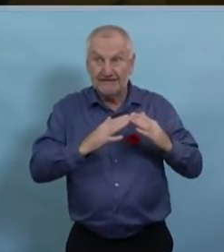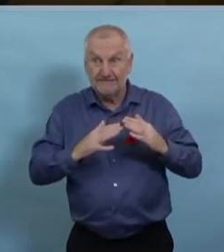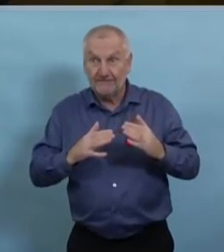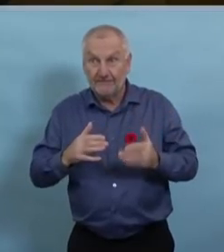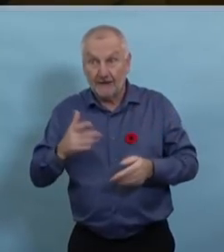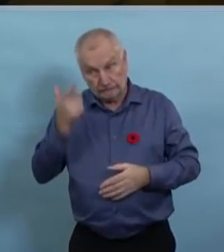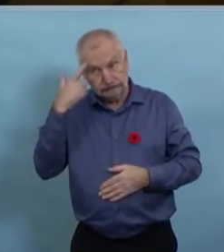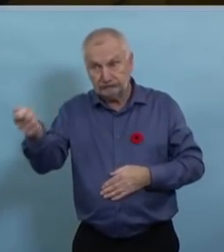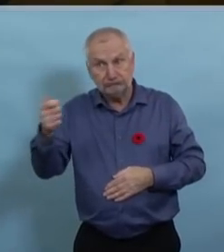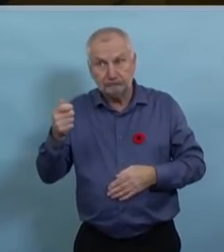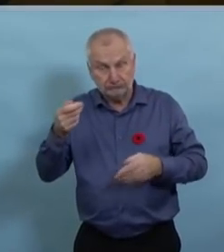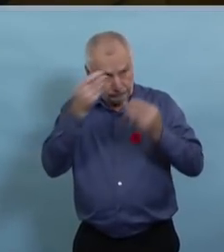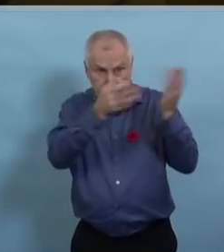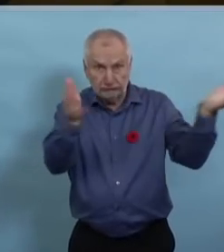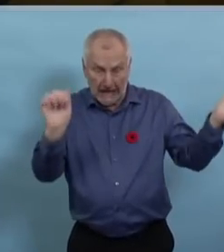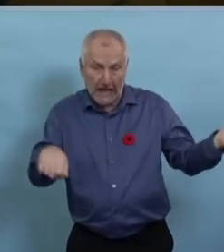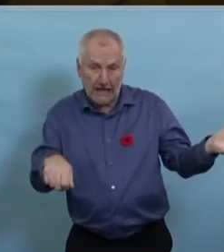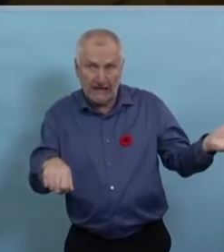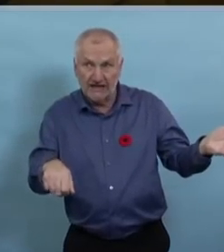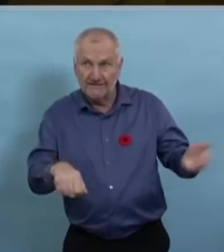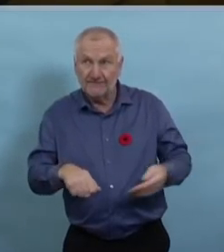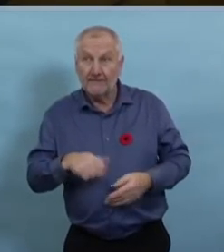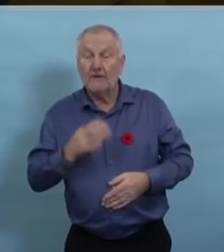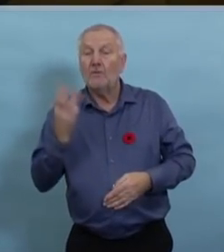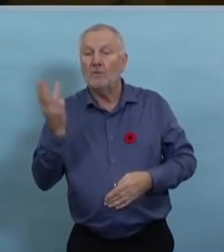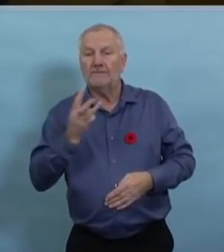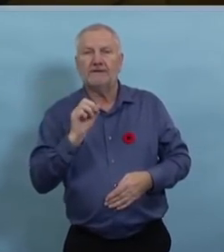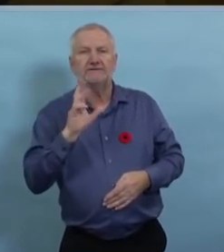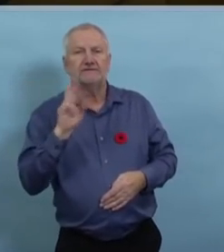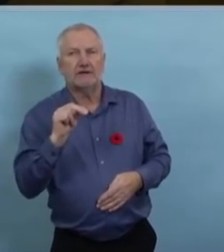From the Winnipeg Sun, Scott.